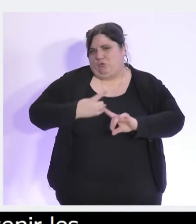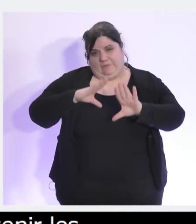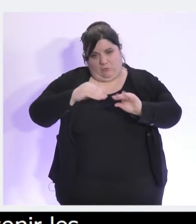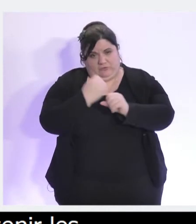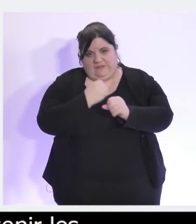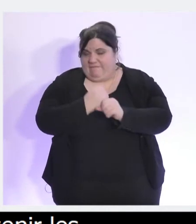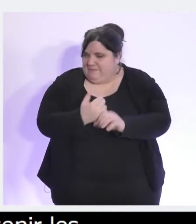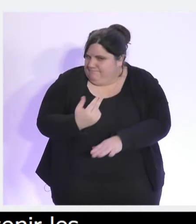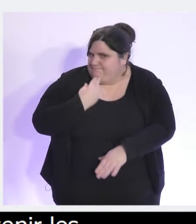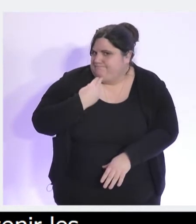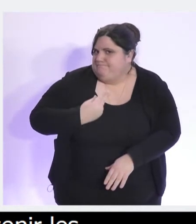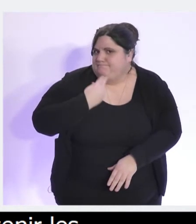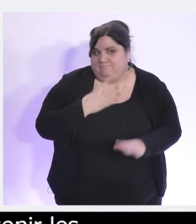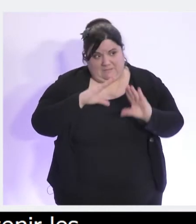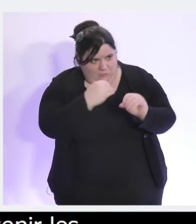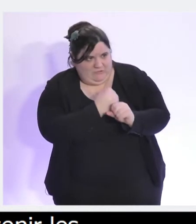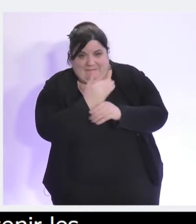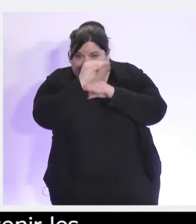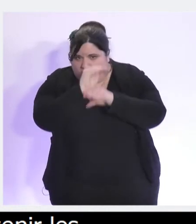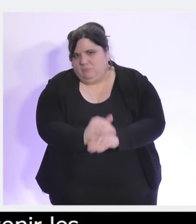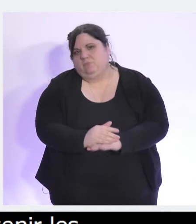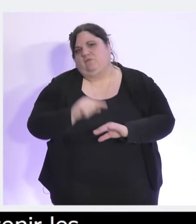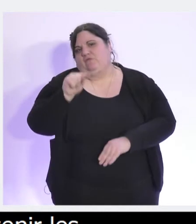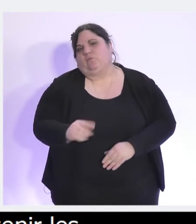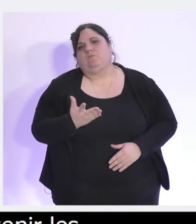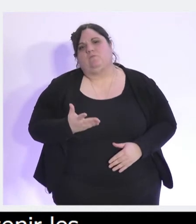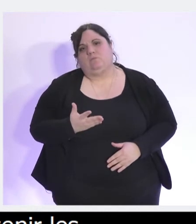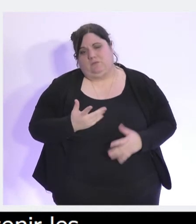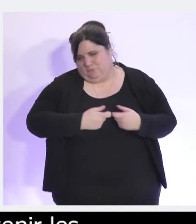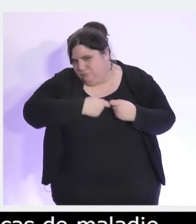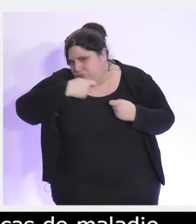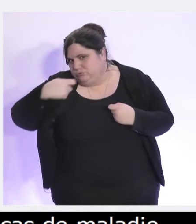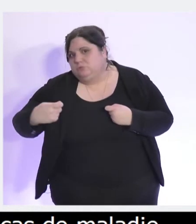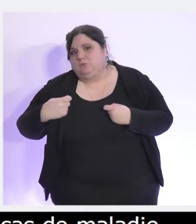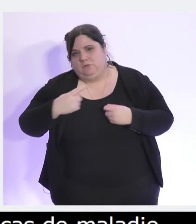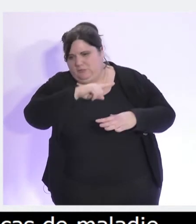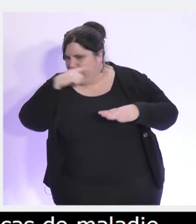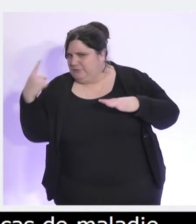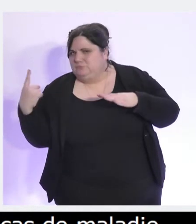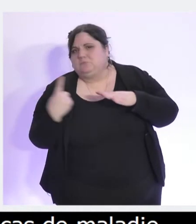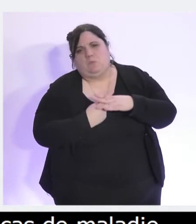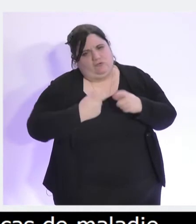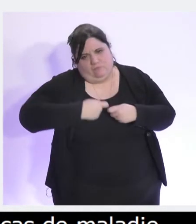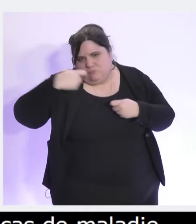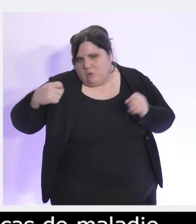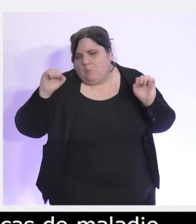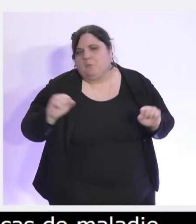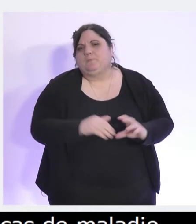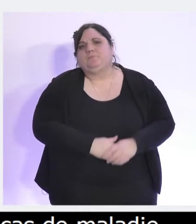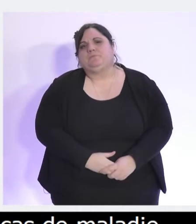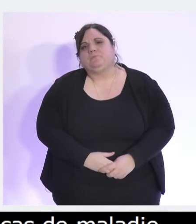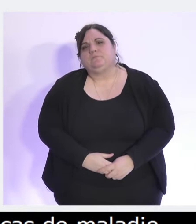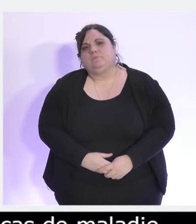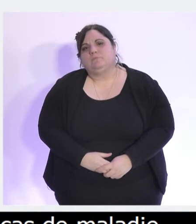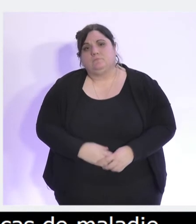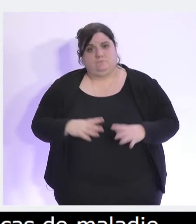labor market. So it is of the essence that there is cooperation with public employment services,